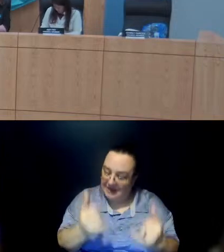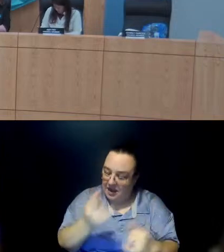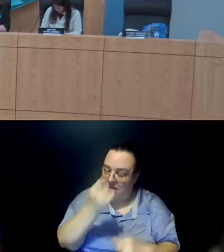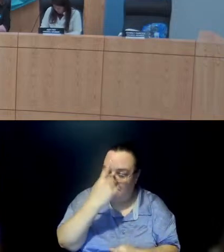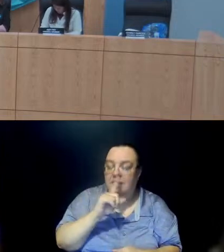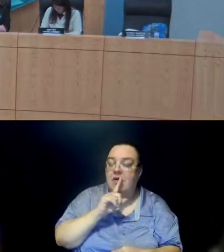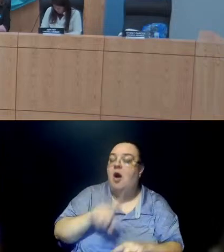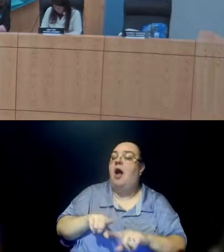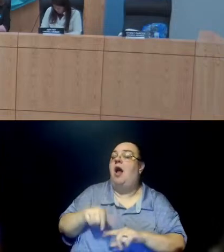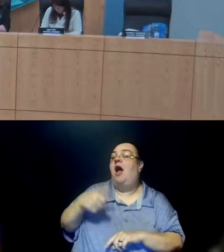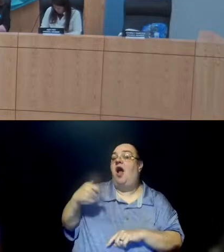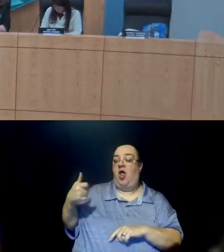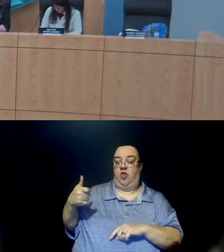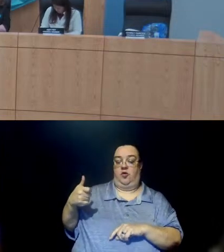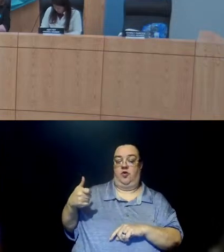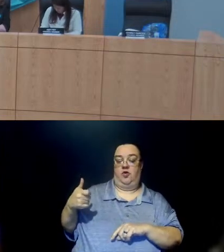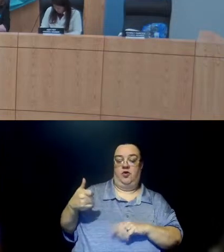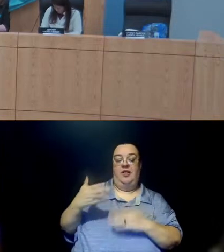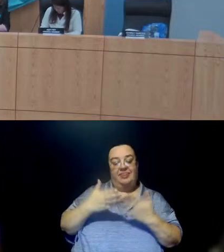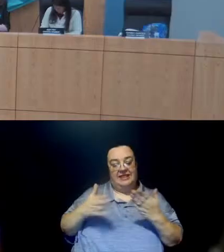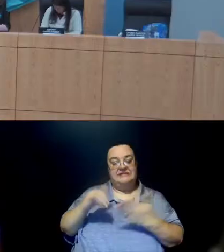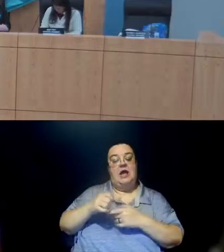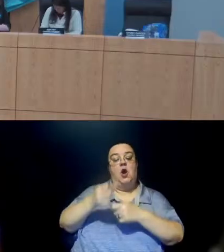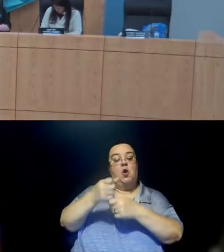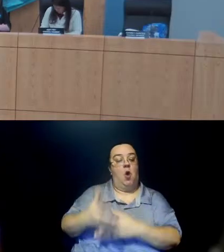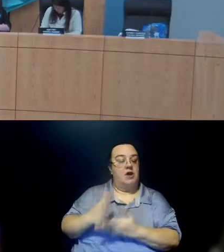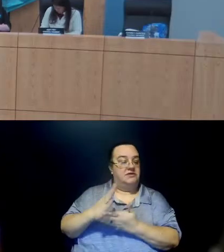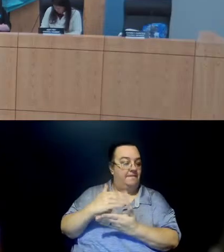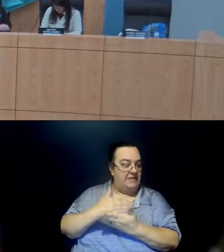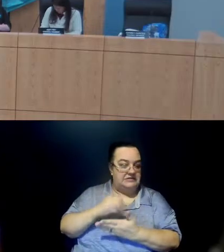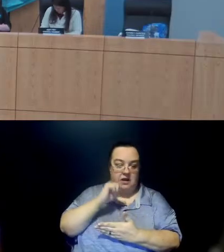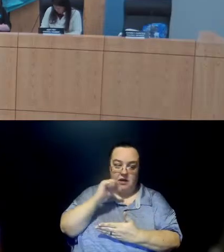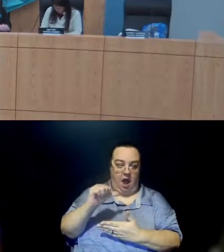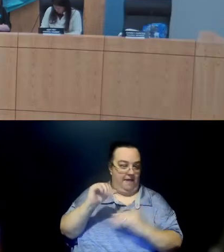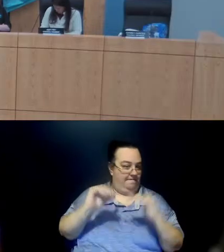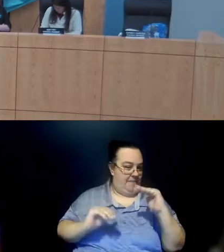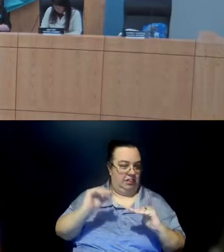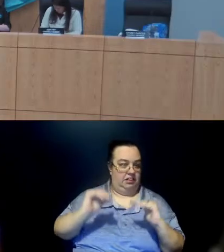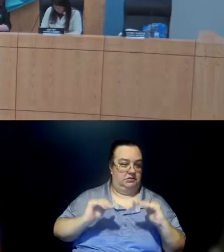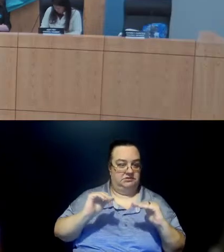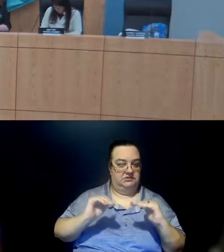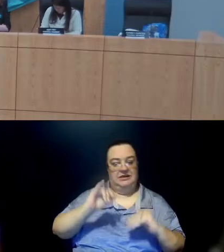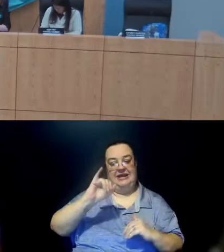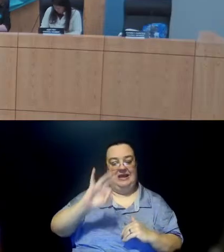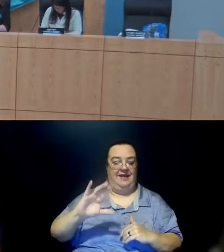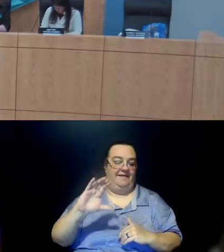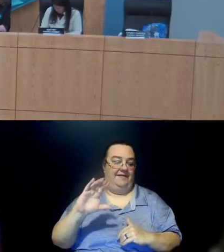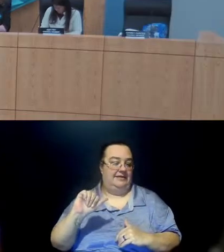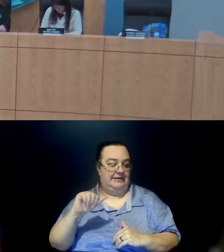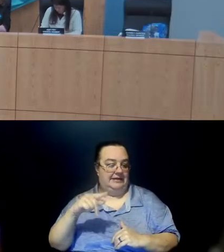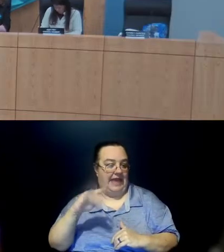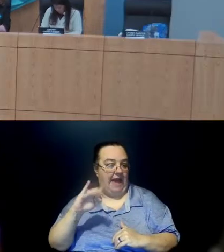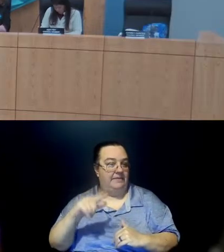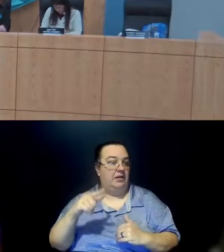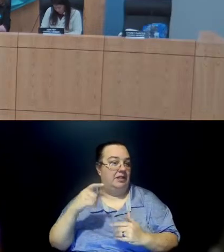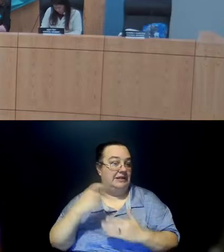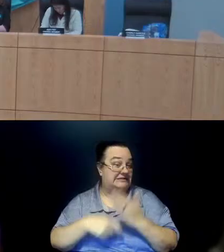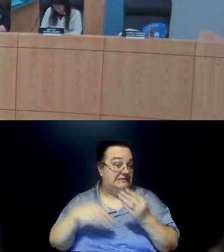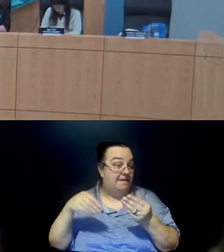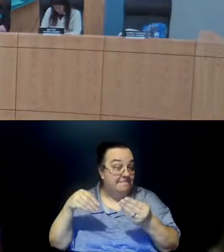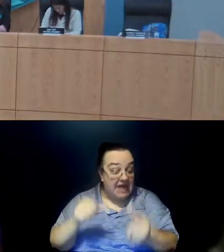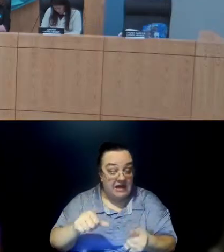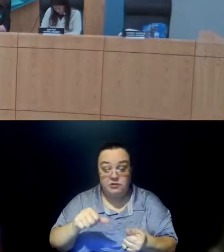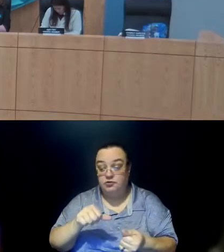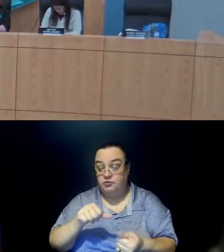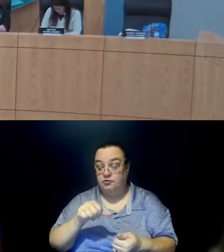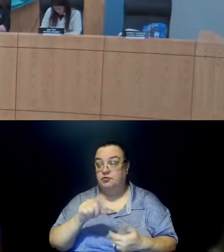that cause budgets not to be balanced if there's capital expenditures that